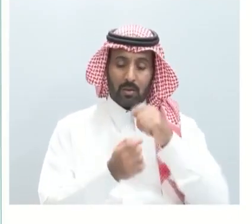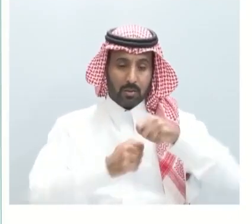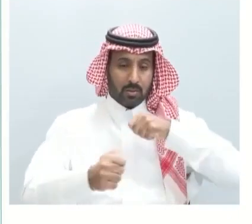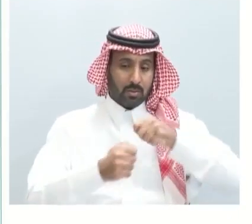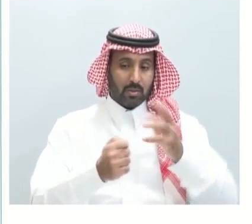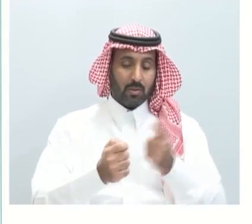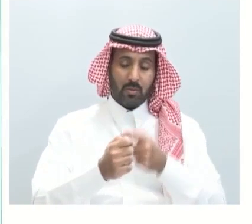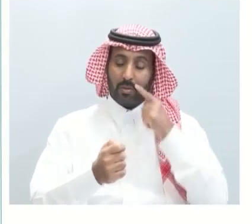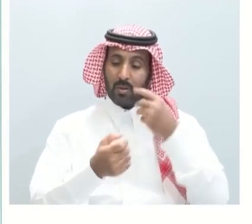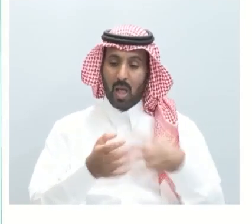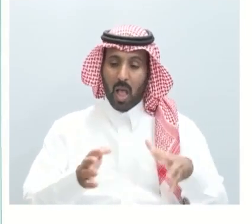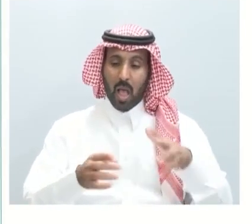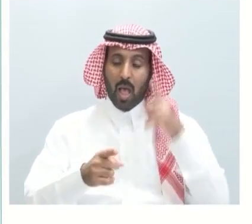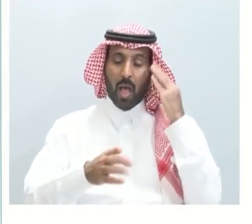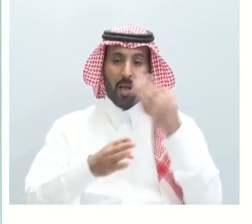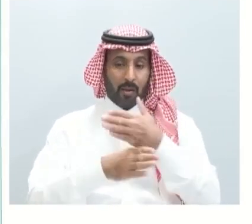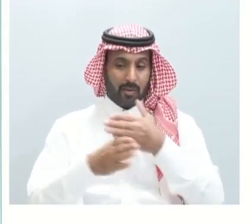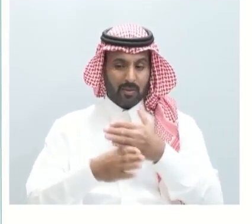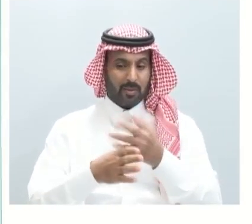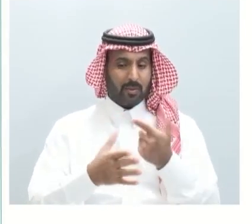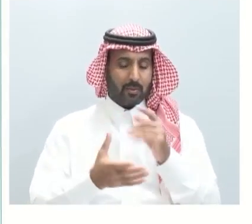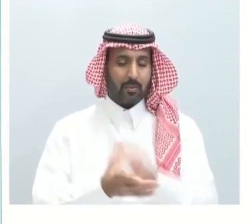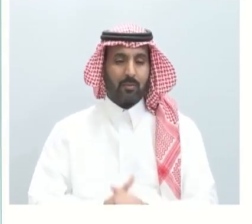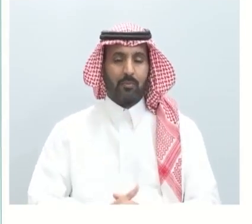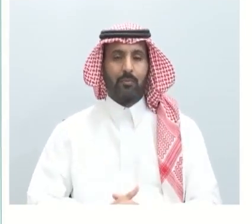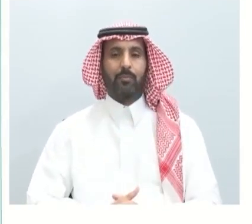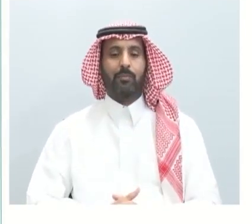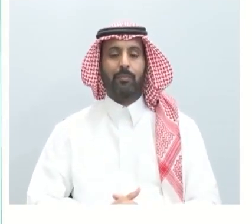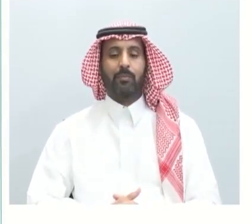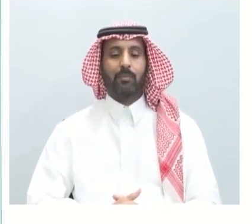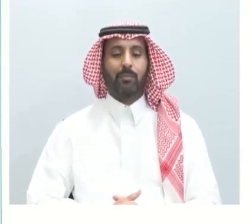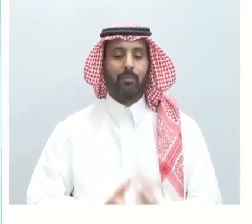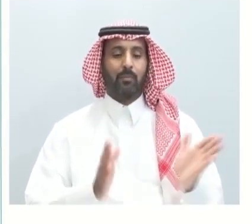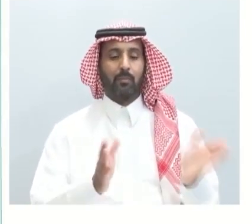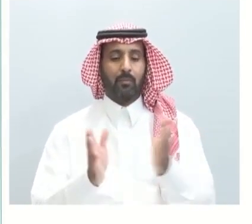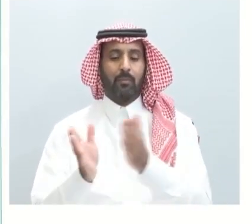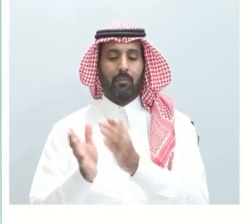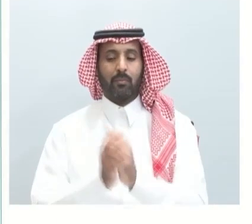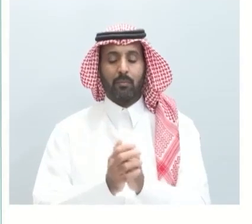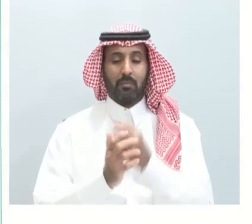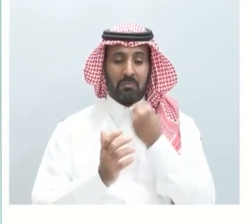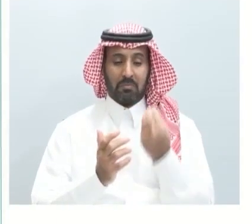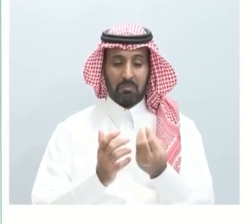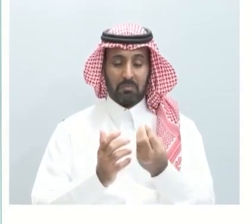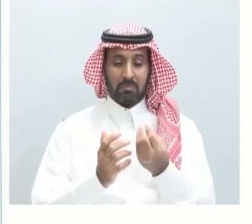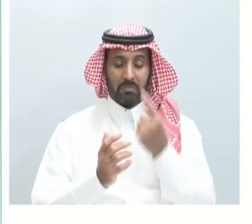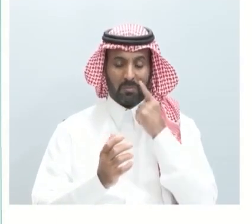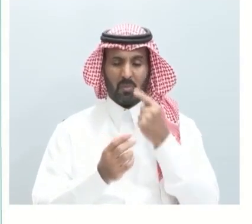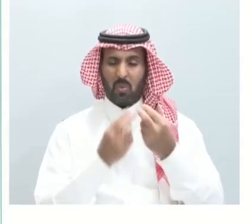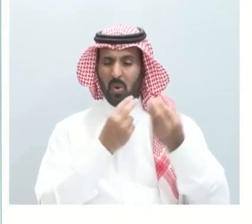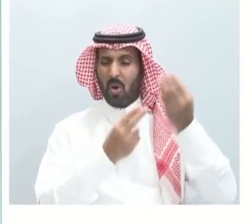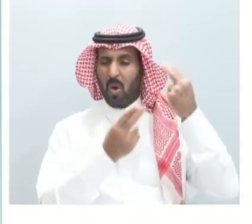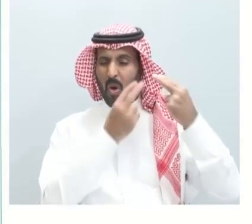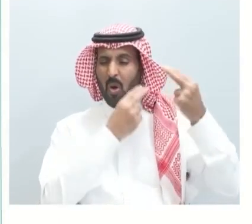material like glass or wood or brick or anything else. For example, here, the beautiful old